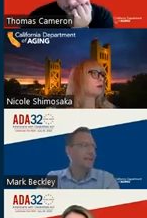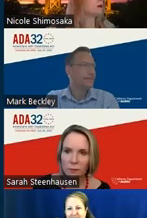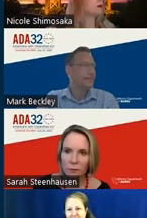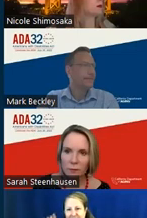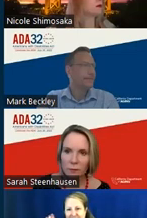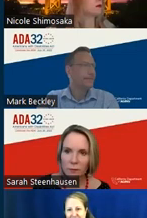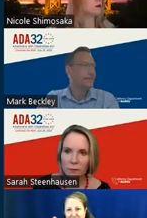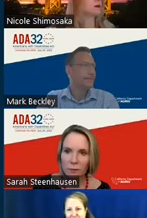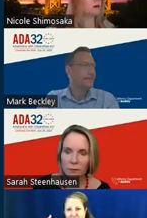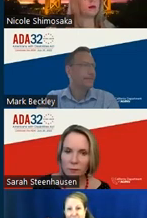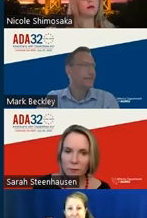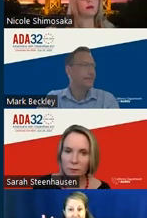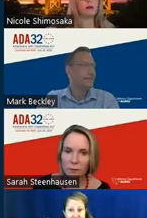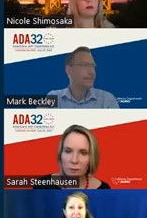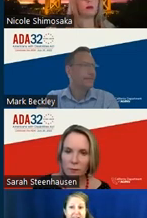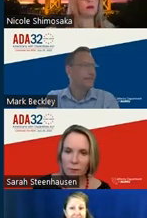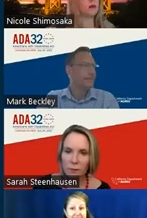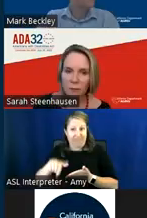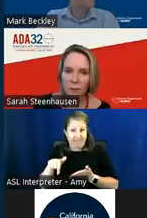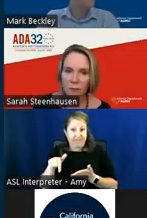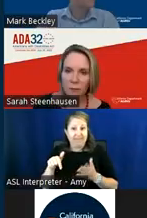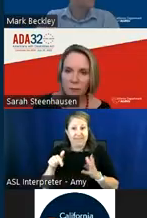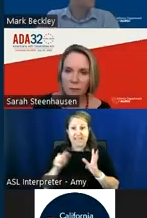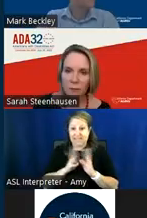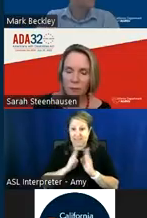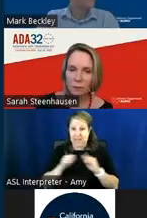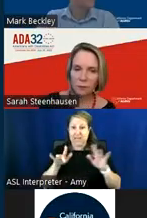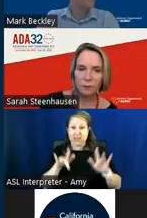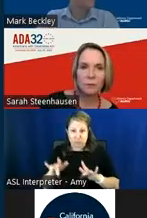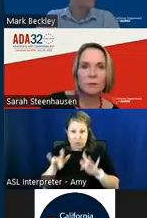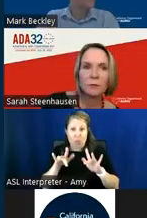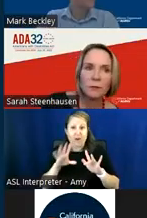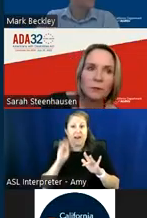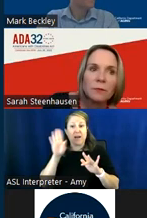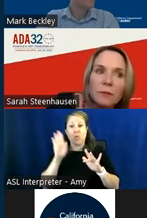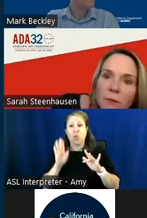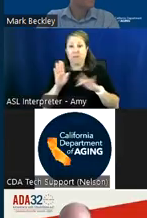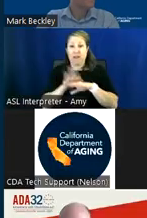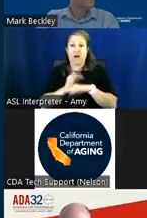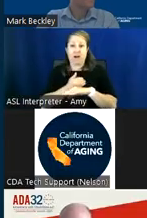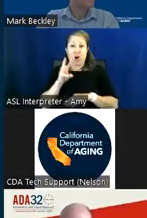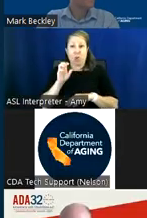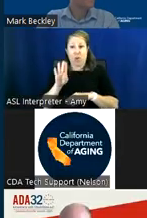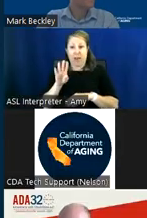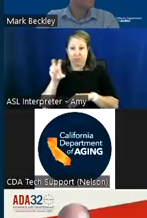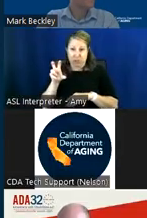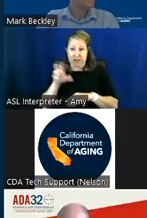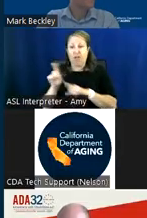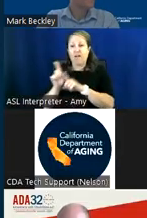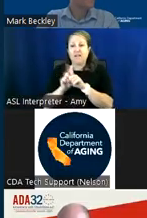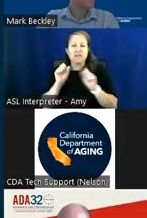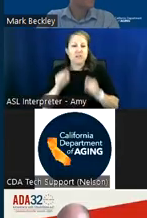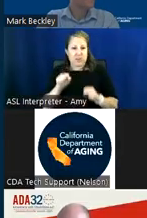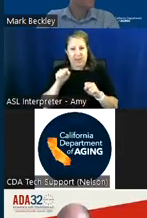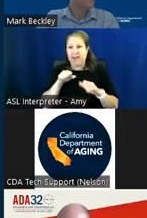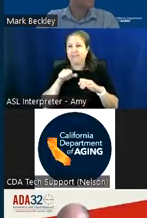again this webinar today is recorded and it will be posted on cda's web channel you can also access information on